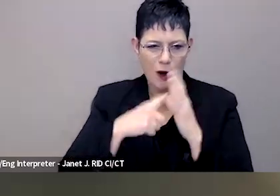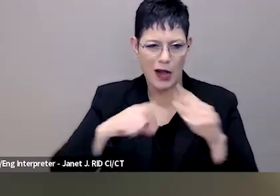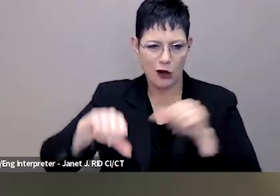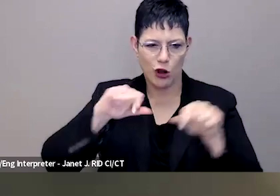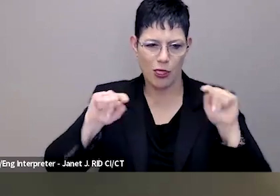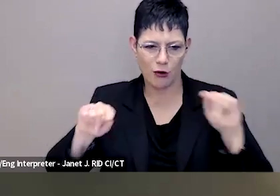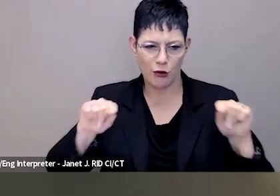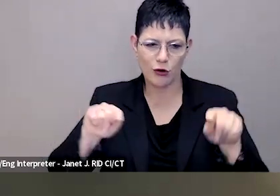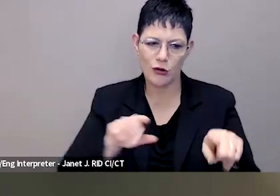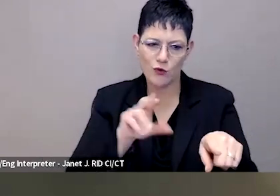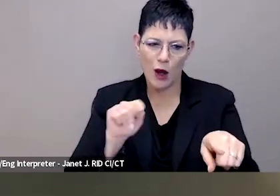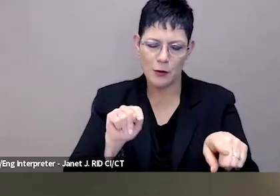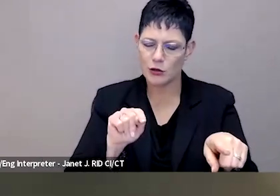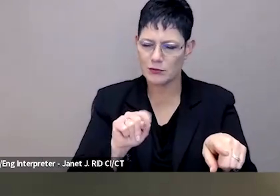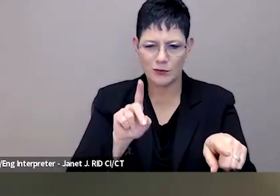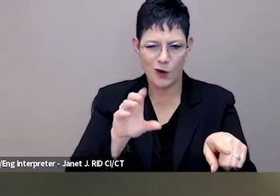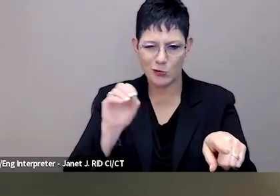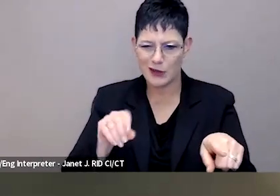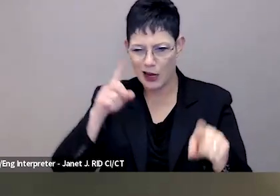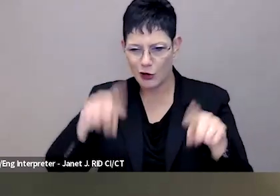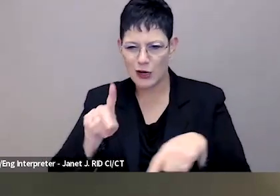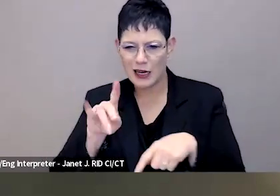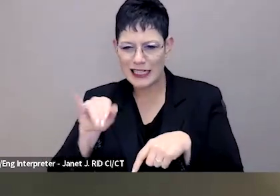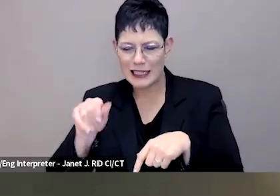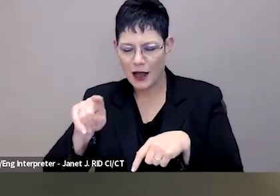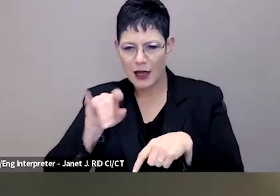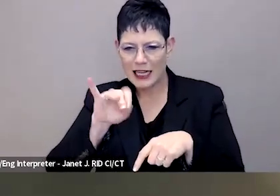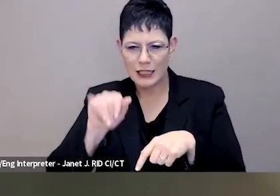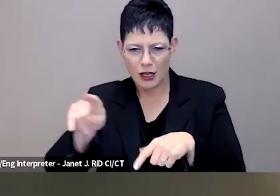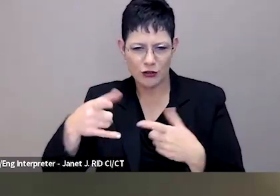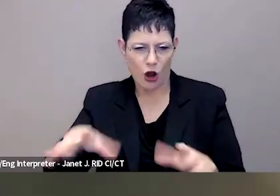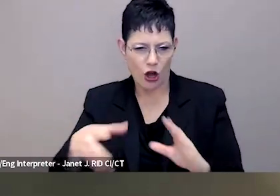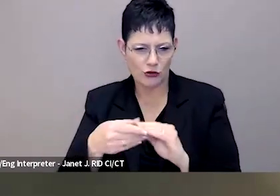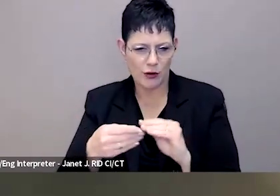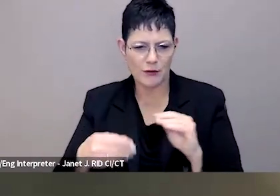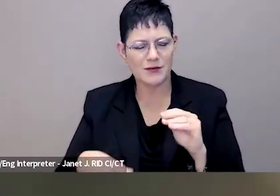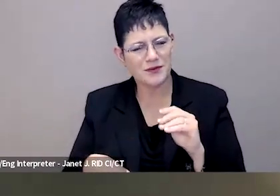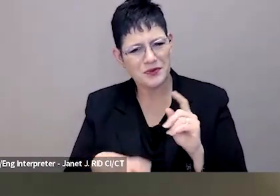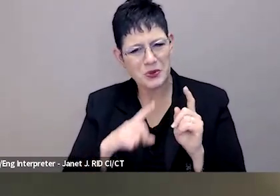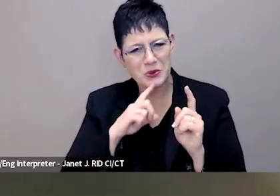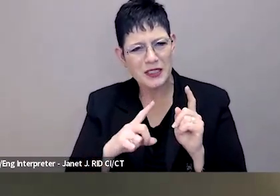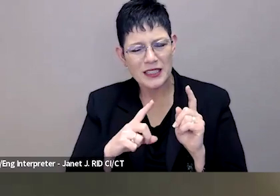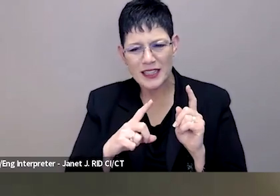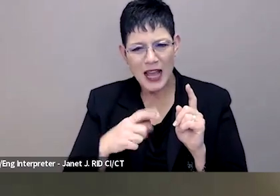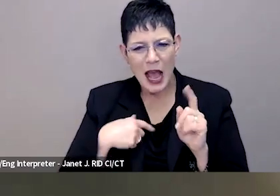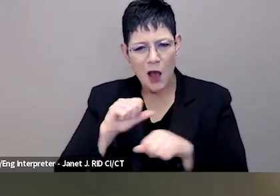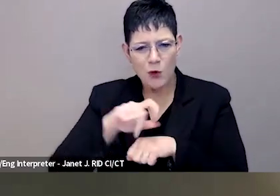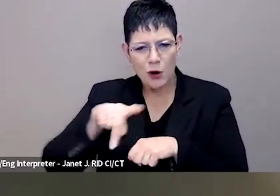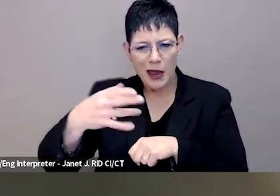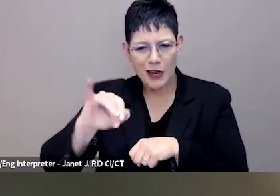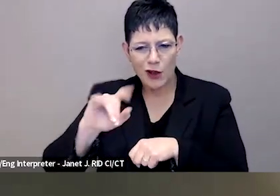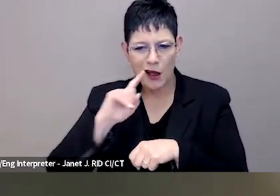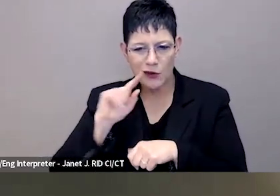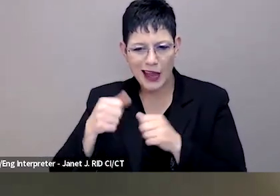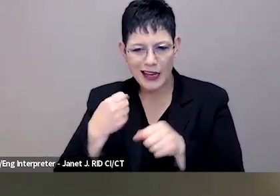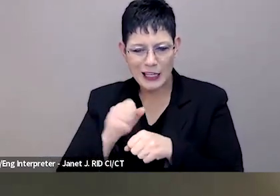Absolutely, and I would 100% agree with what Kezia shared. I would also say, you know, I worked at PHI for about 10